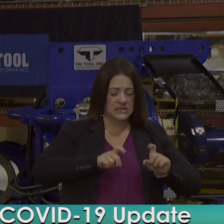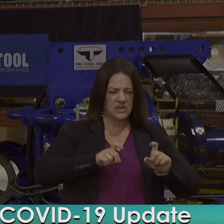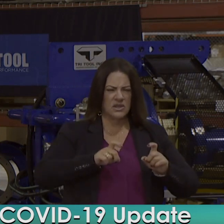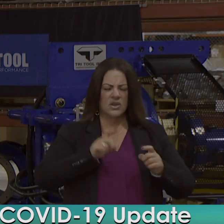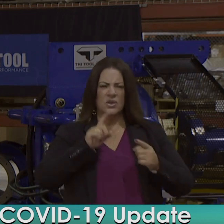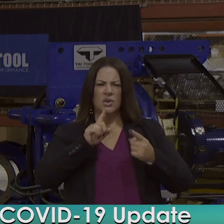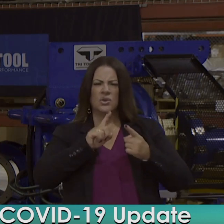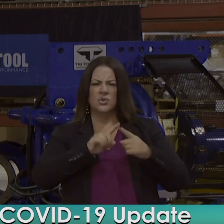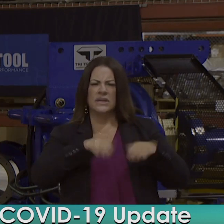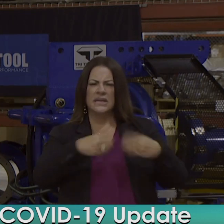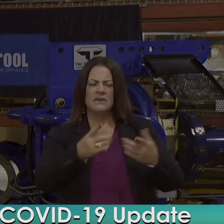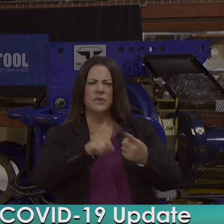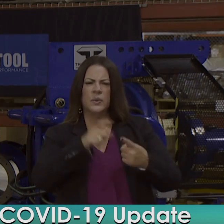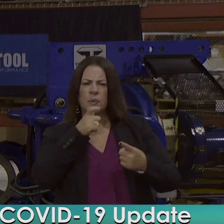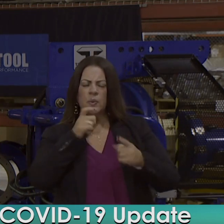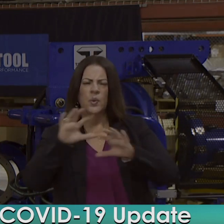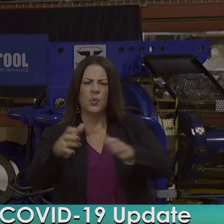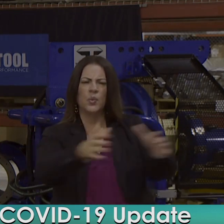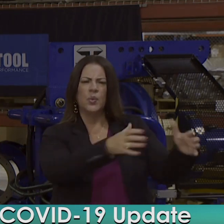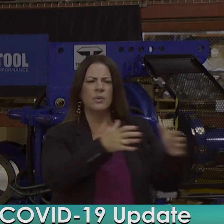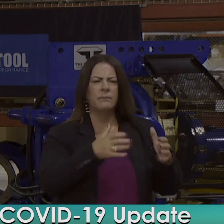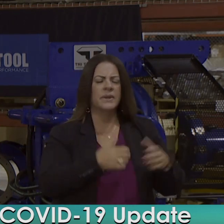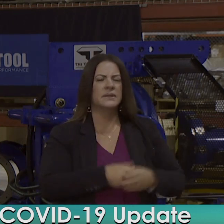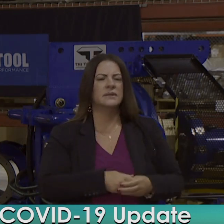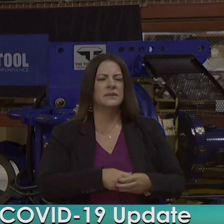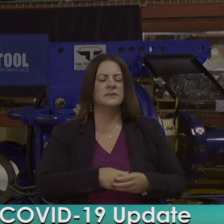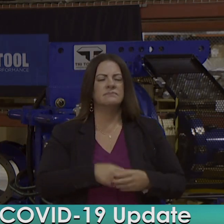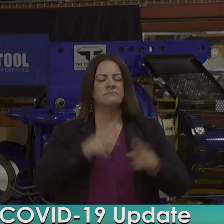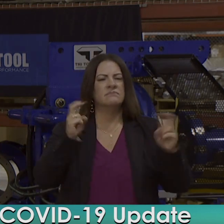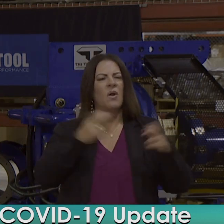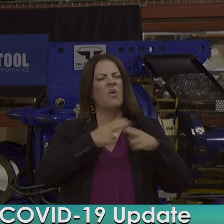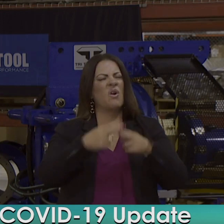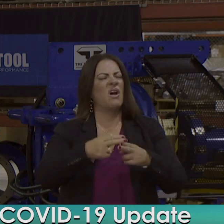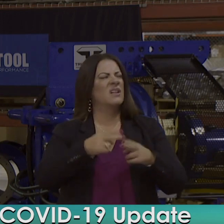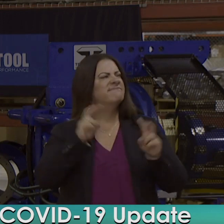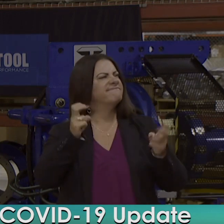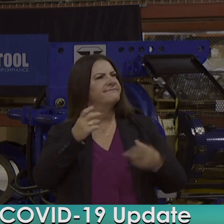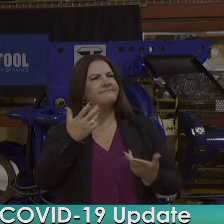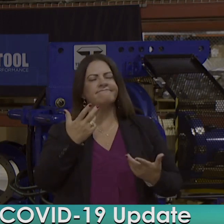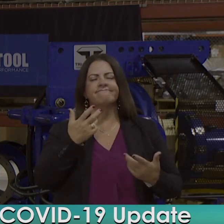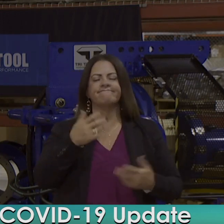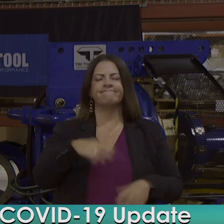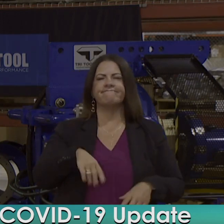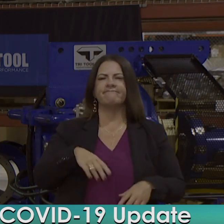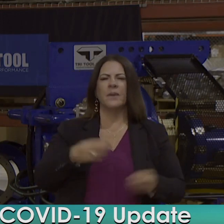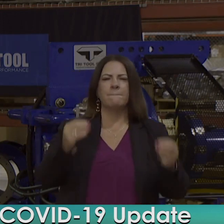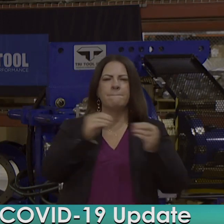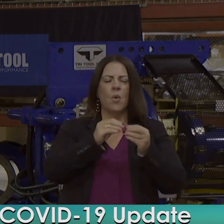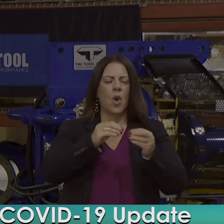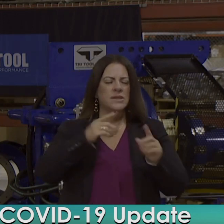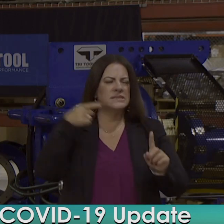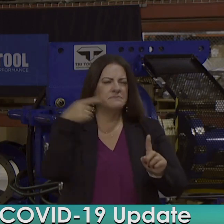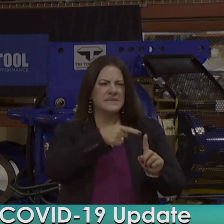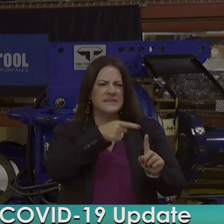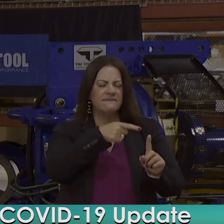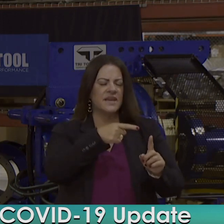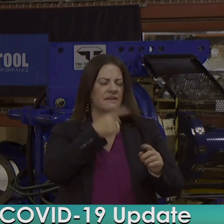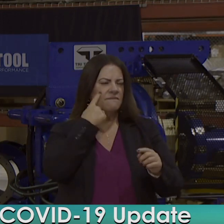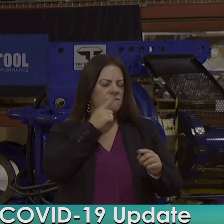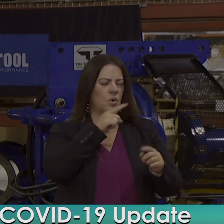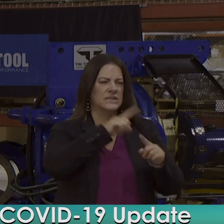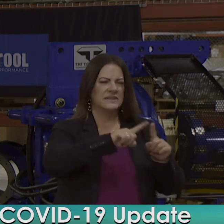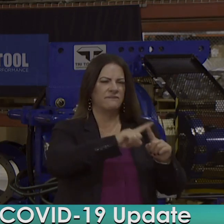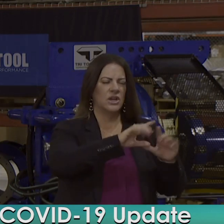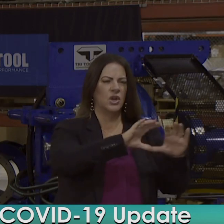some would refer to perhaps lazily as smart testing, or just more targeted testing